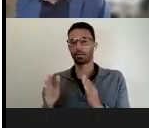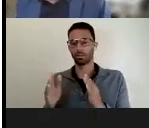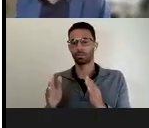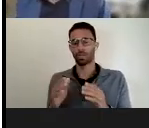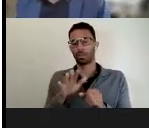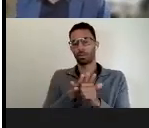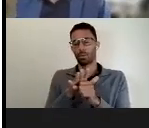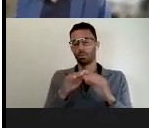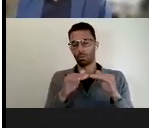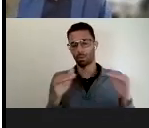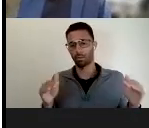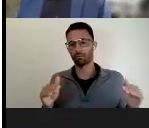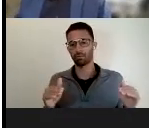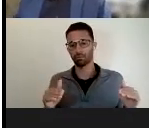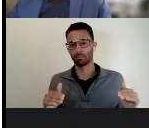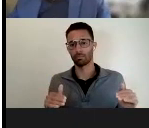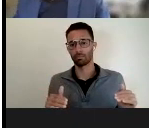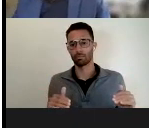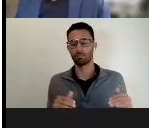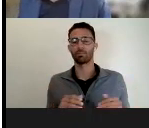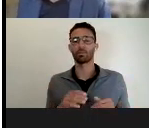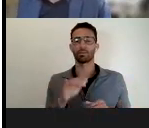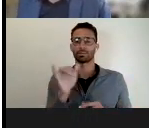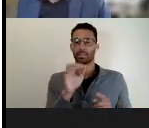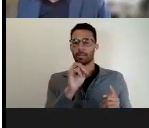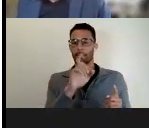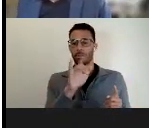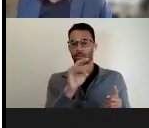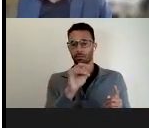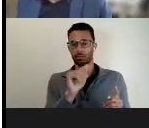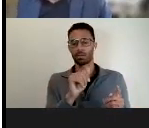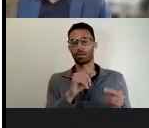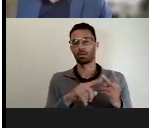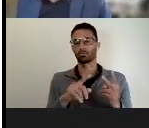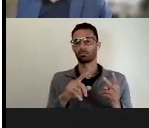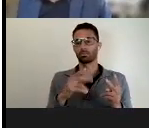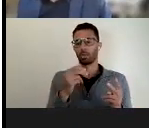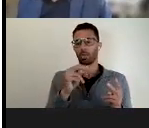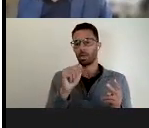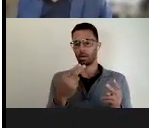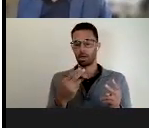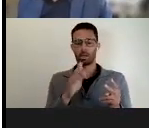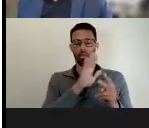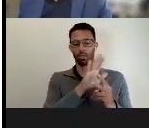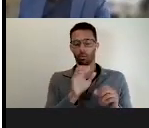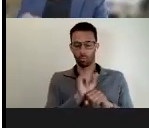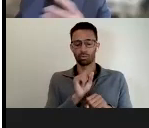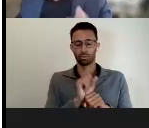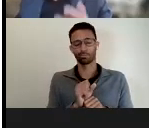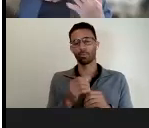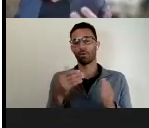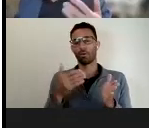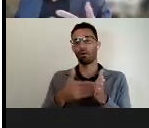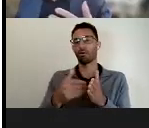and Hannah do, and also Shella, who's also on our subcommittee, are often forgotten in terms